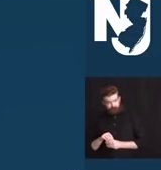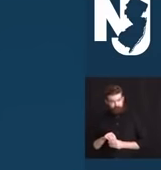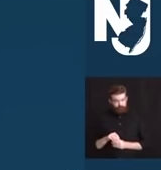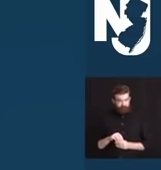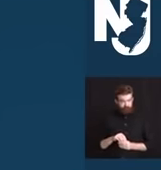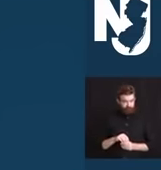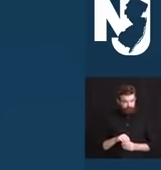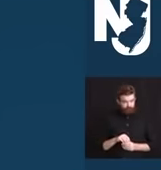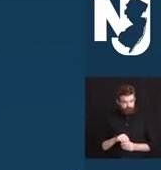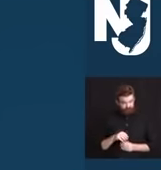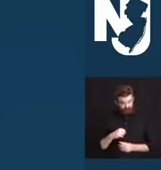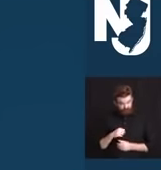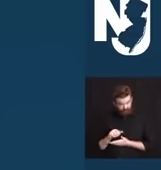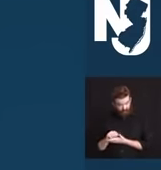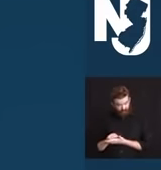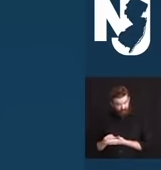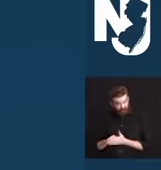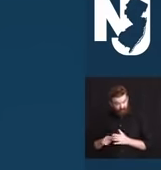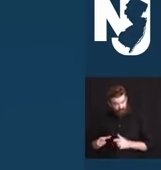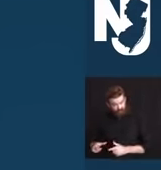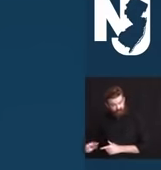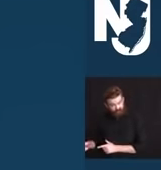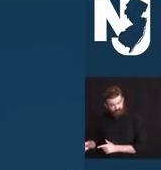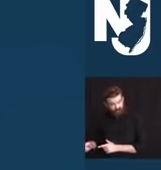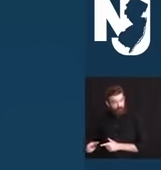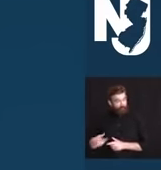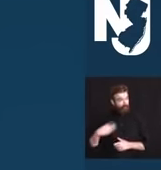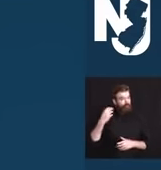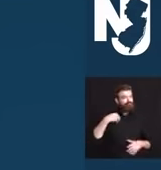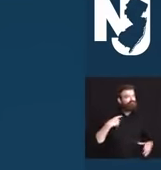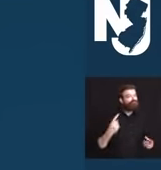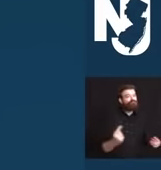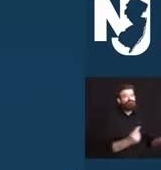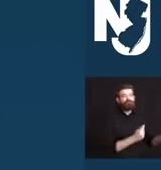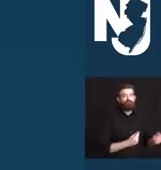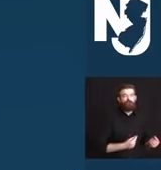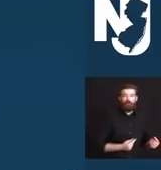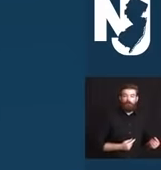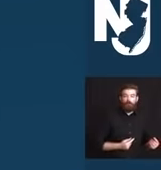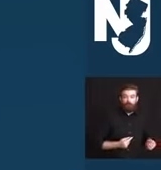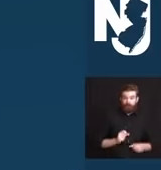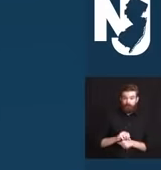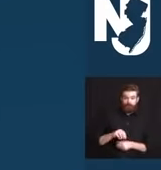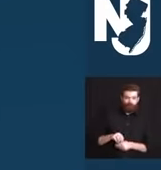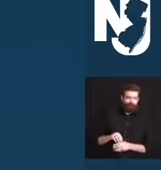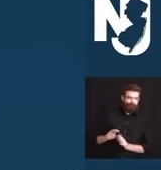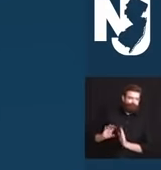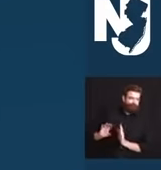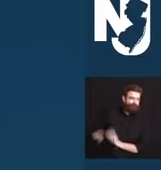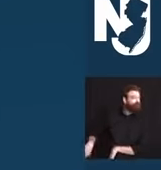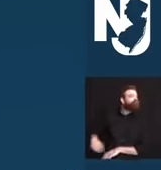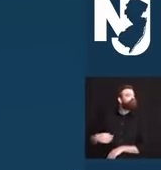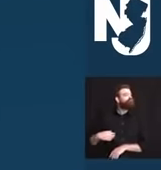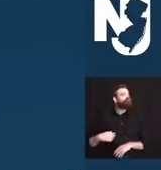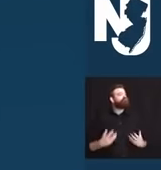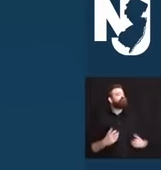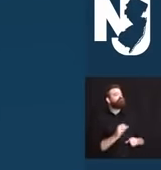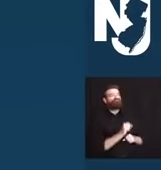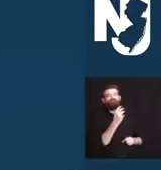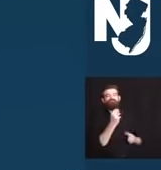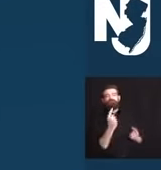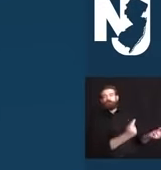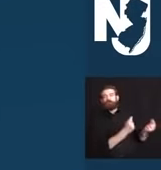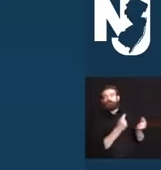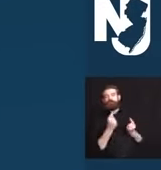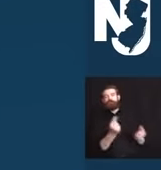dishes, Tony jumped at the outdoor opportunity, leaving the rest of the stuff for her two sisters. She's also